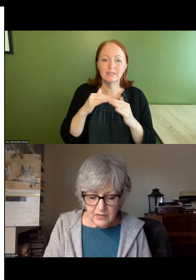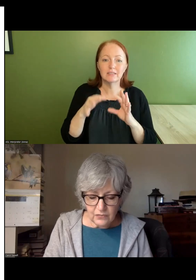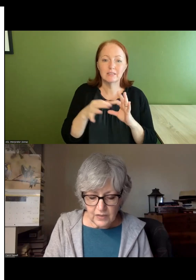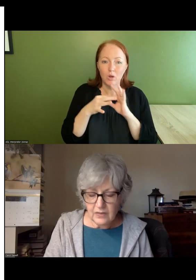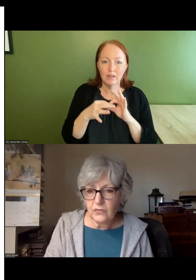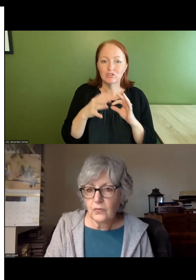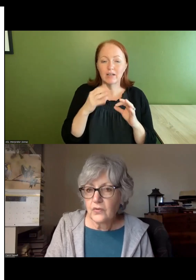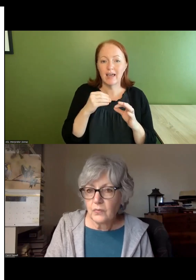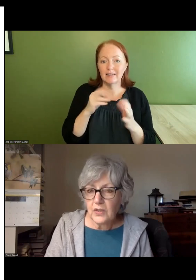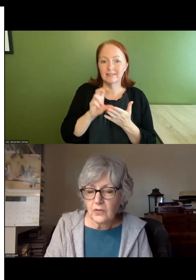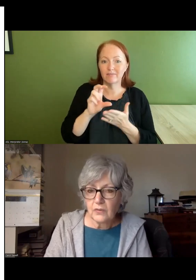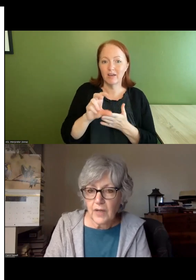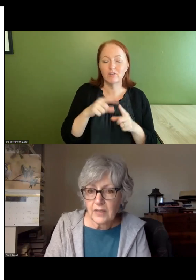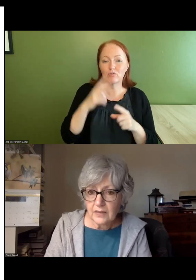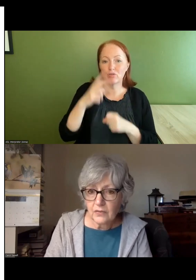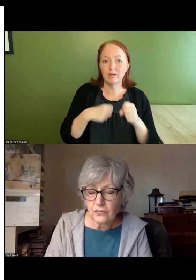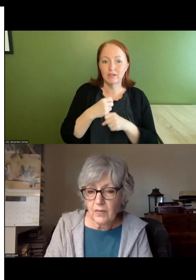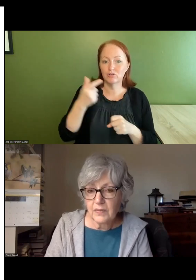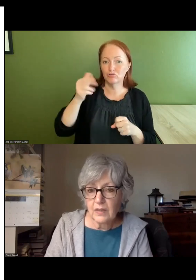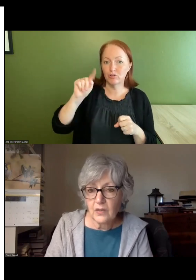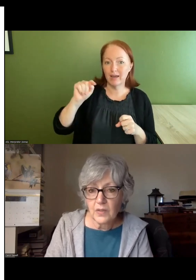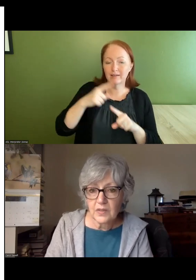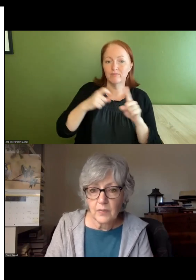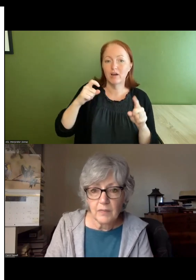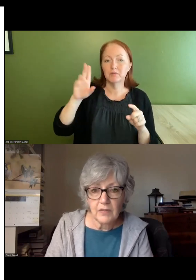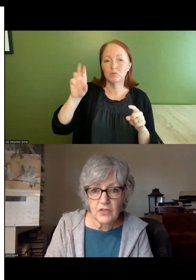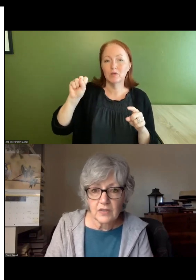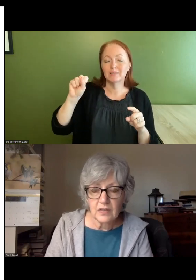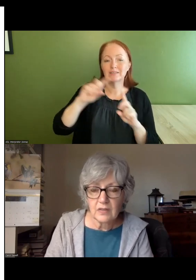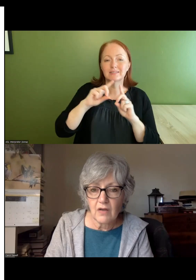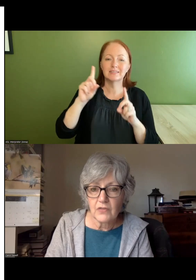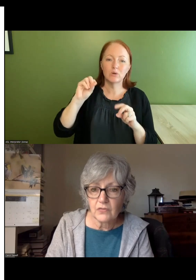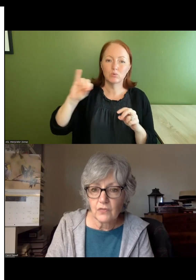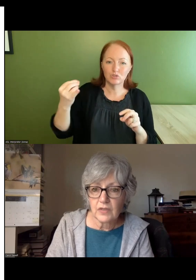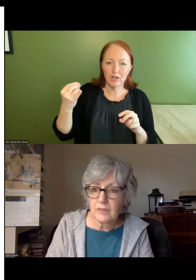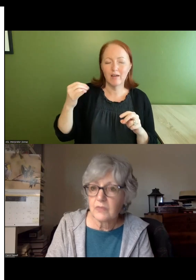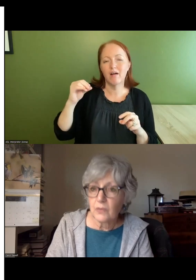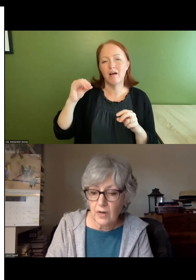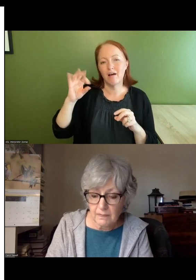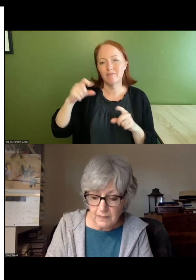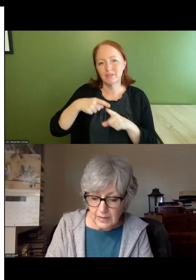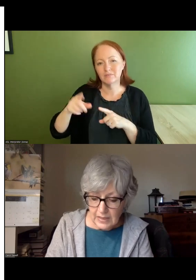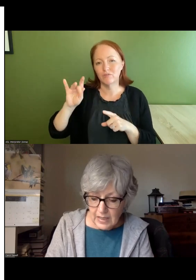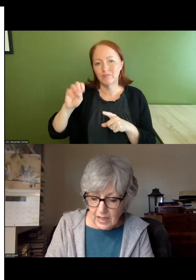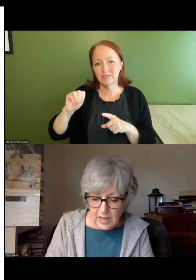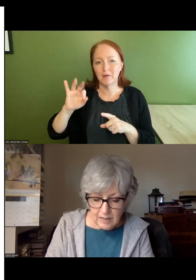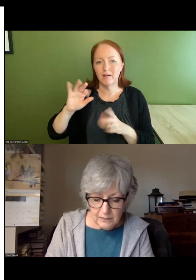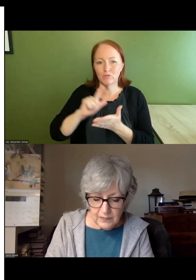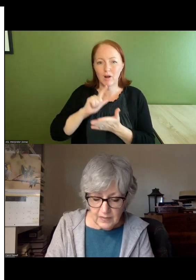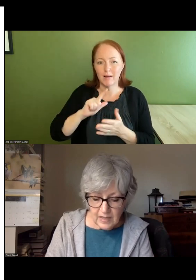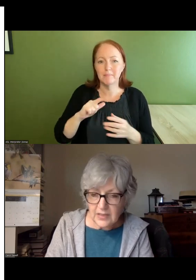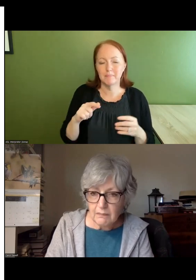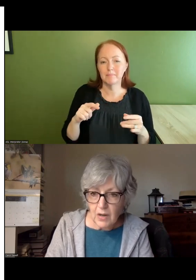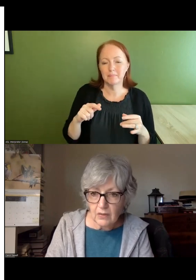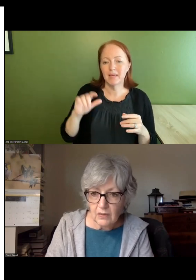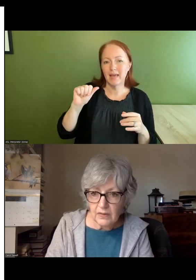it is funded through a 3-year grant from the U.S. Department of Justice Office for Victims of Crime.